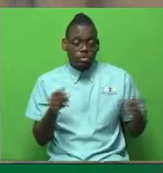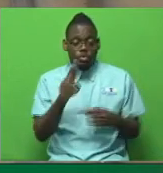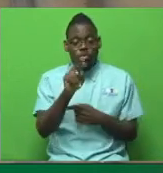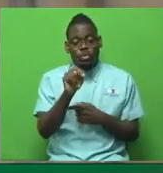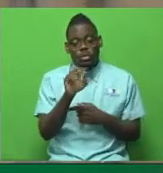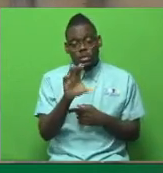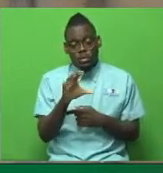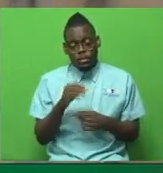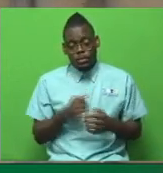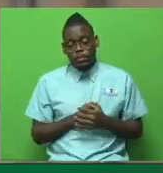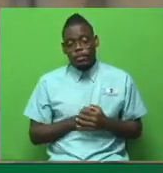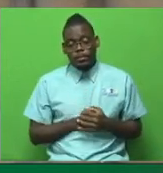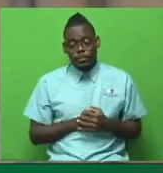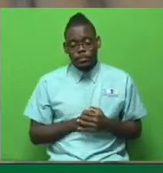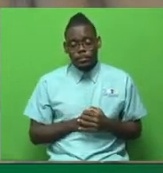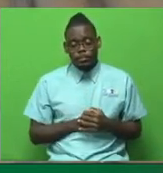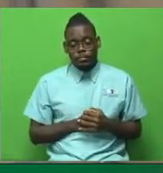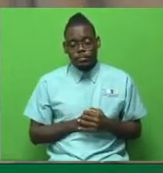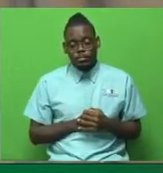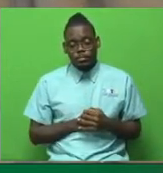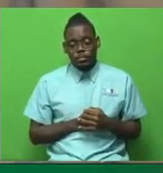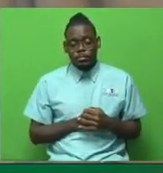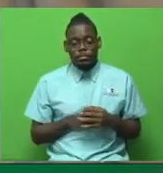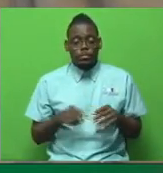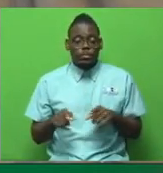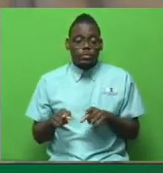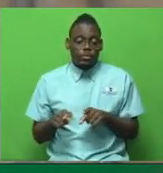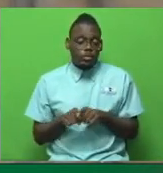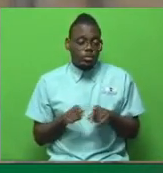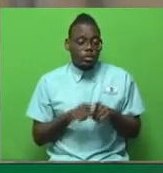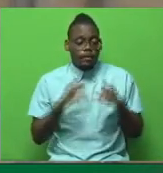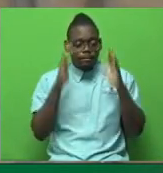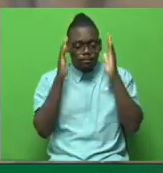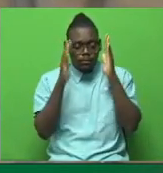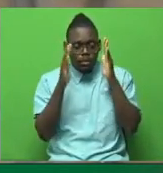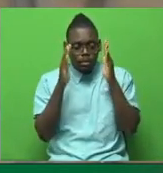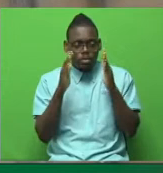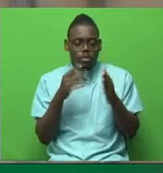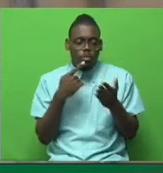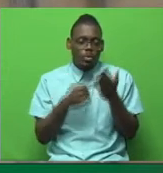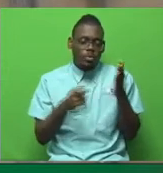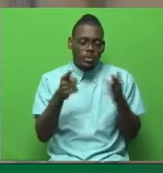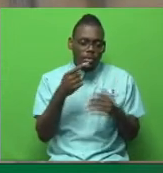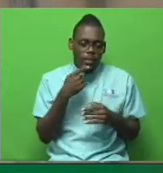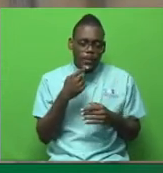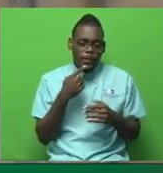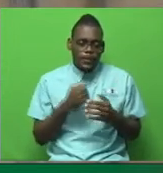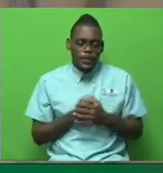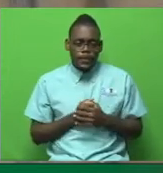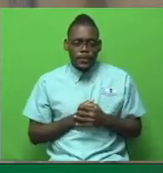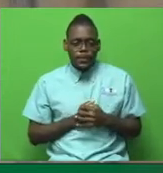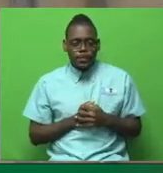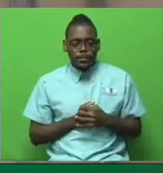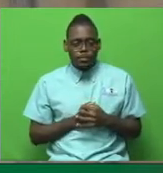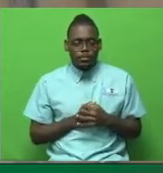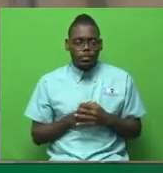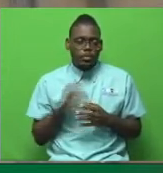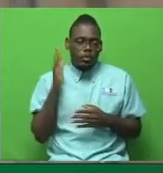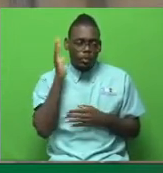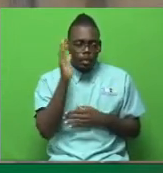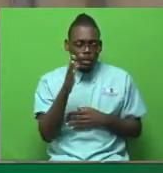the media must and you listen to certain commentators you would believe that Trinidad and Tobago is an island